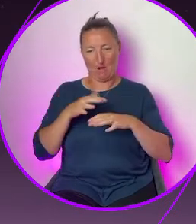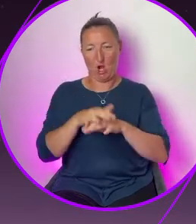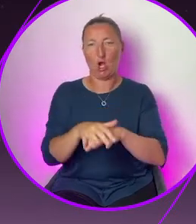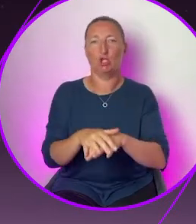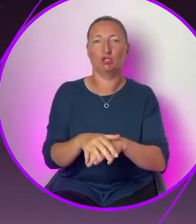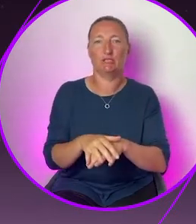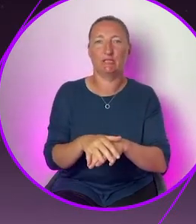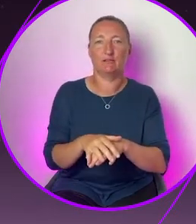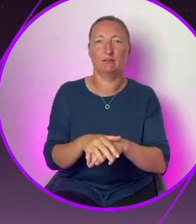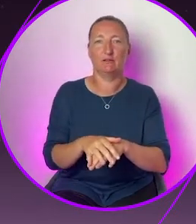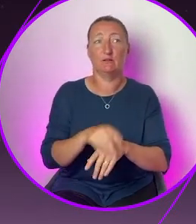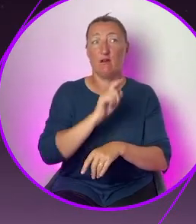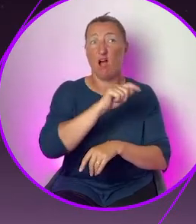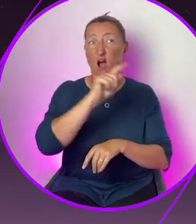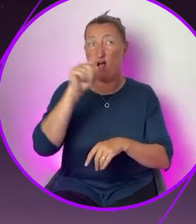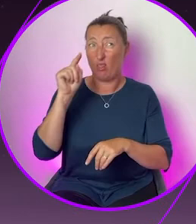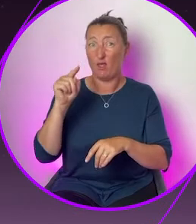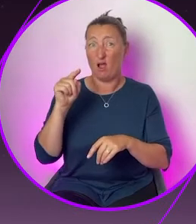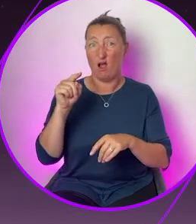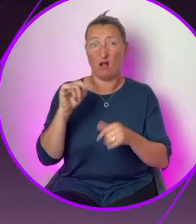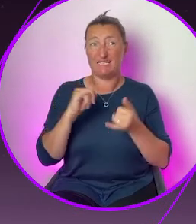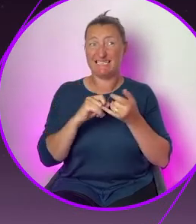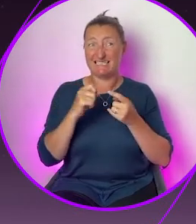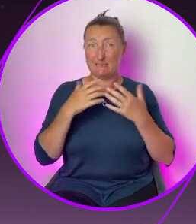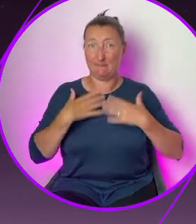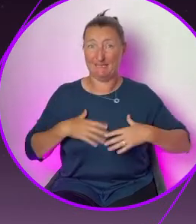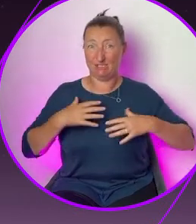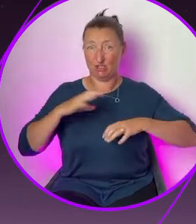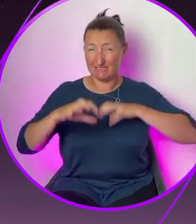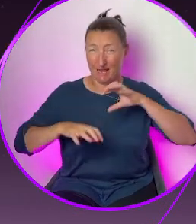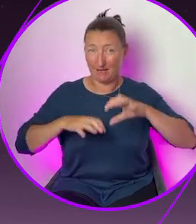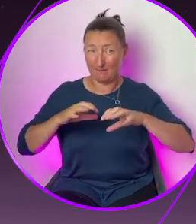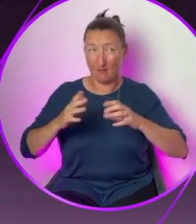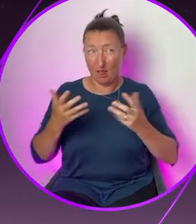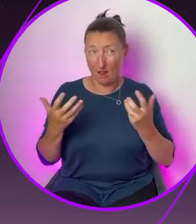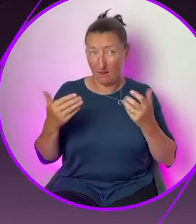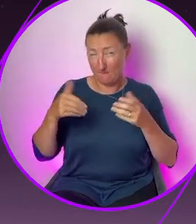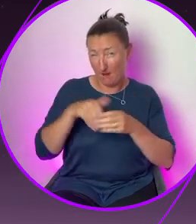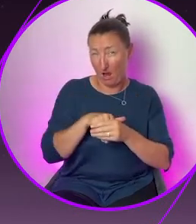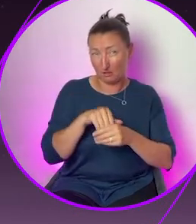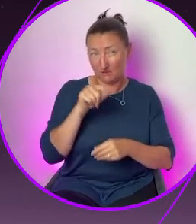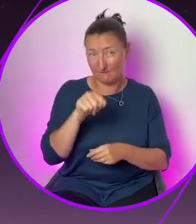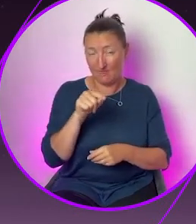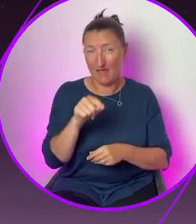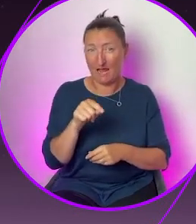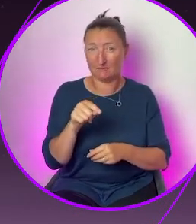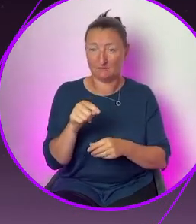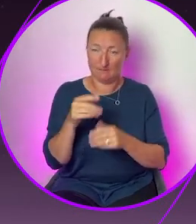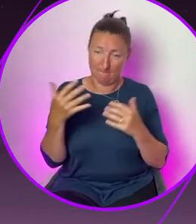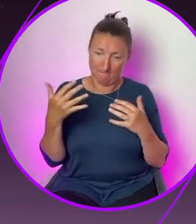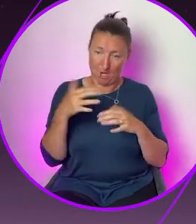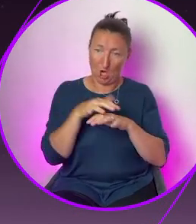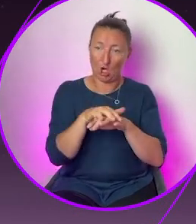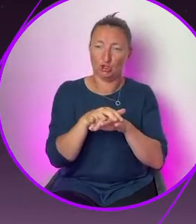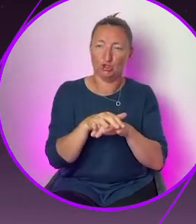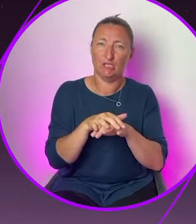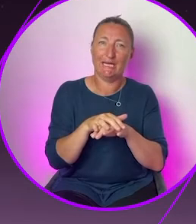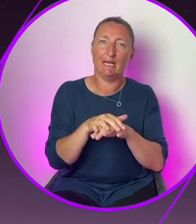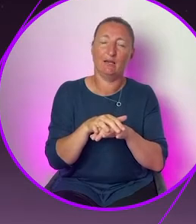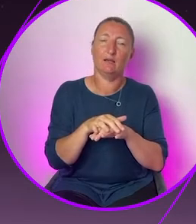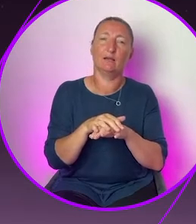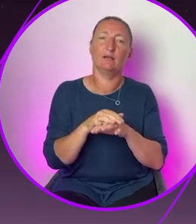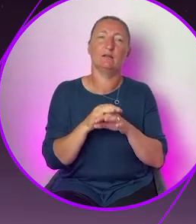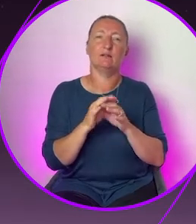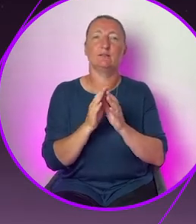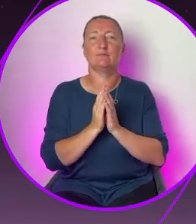species, other entities are also part of that sort of merging of spaces. So in theory, no, I don't think we are.